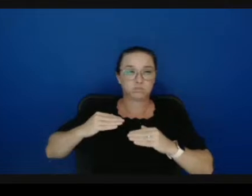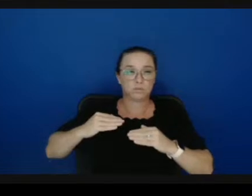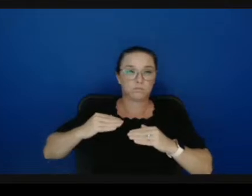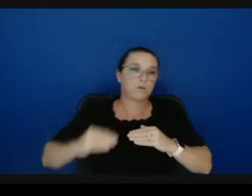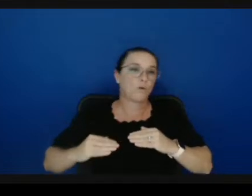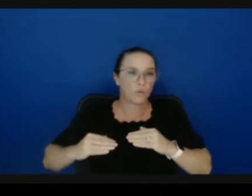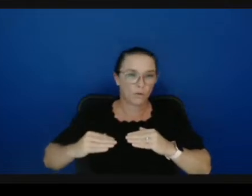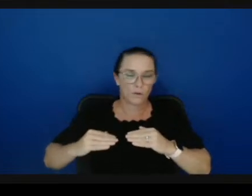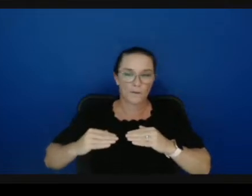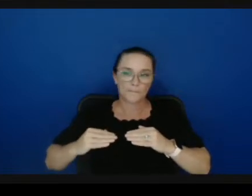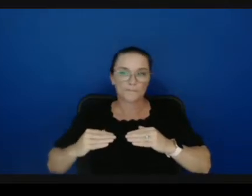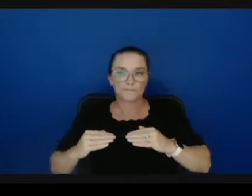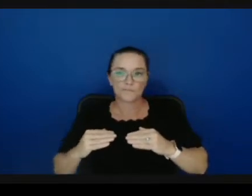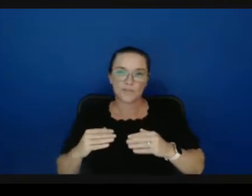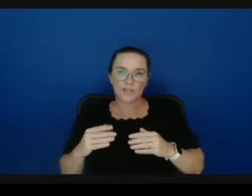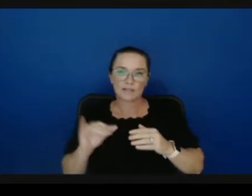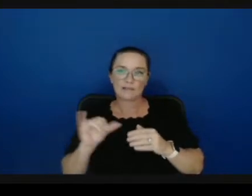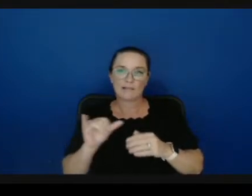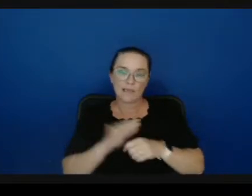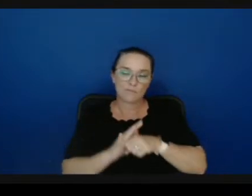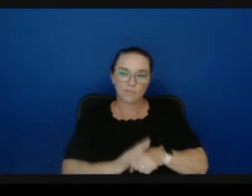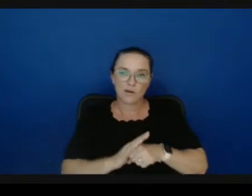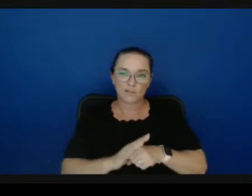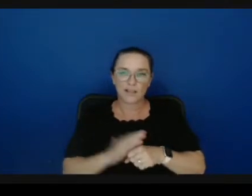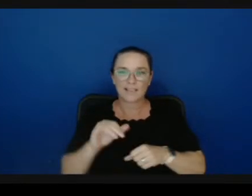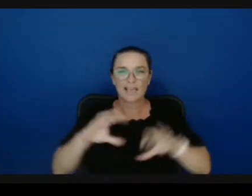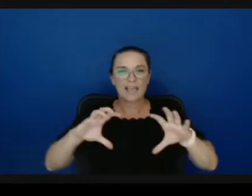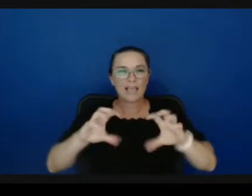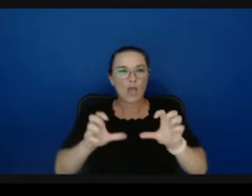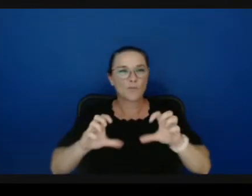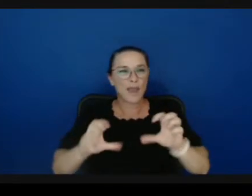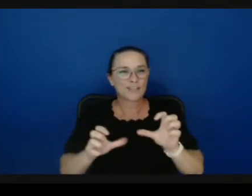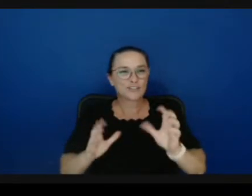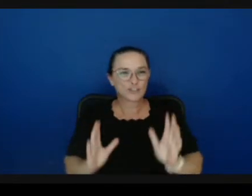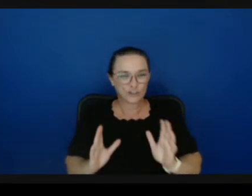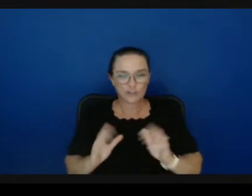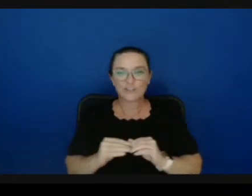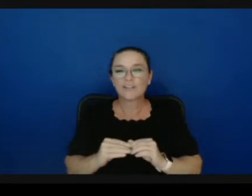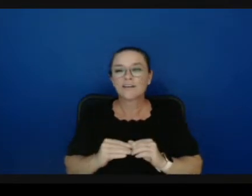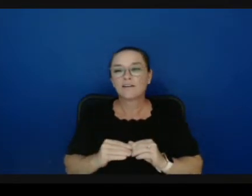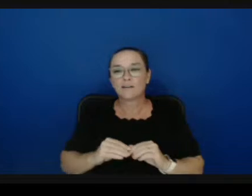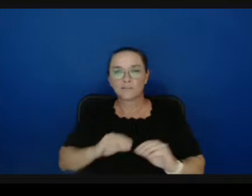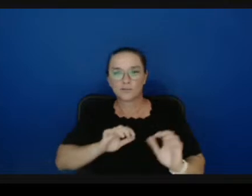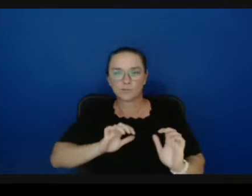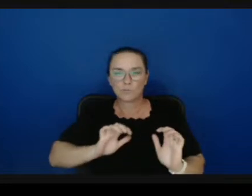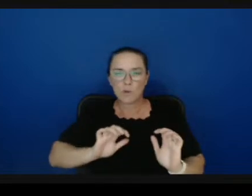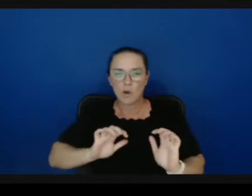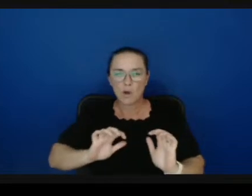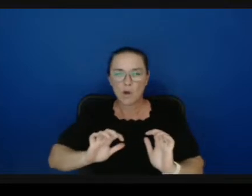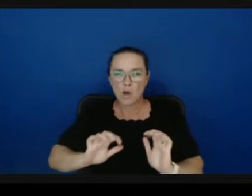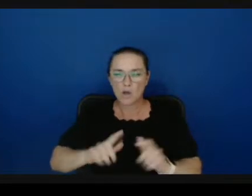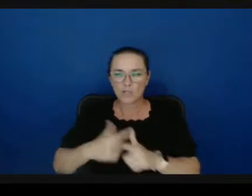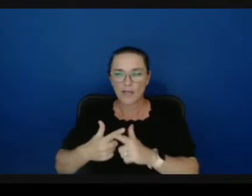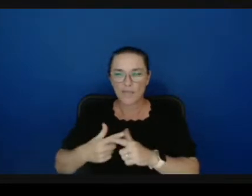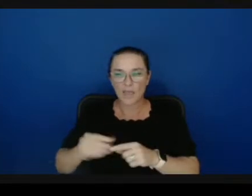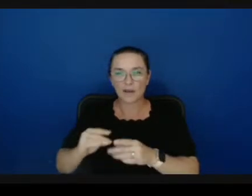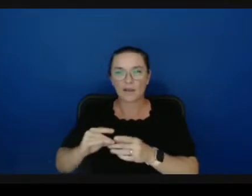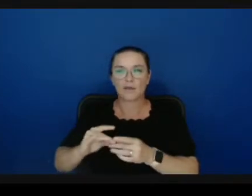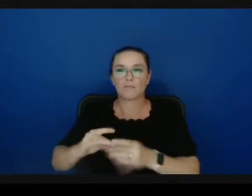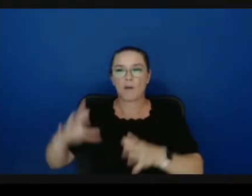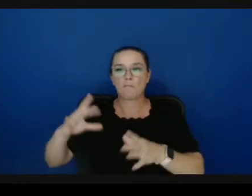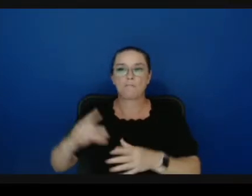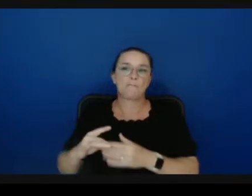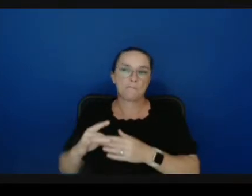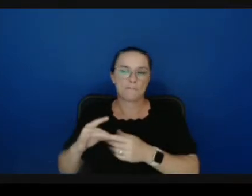point, right? Almost like a chiropractic adjustment here. Just pushed in exactly the right point to be able to release this part of the